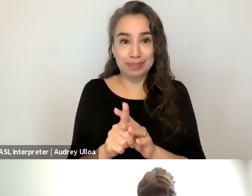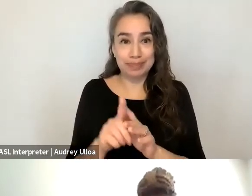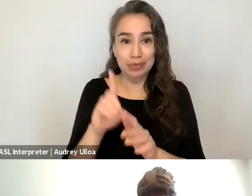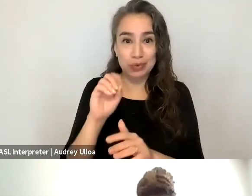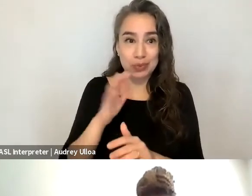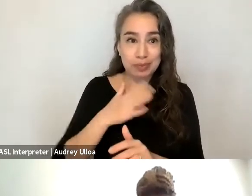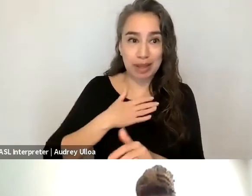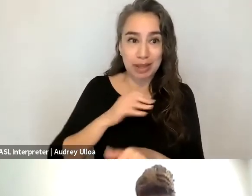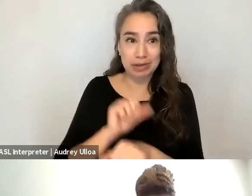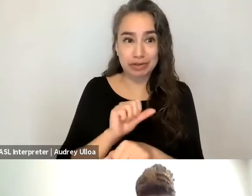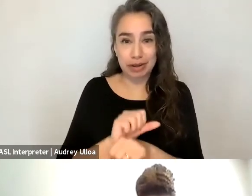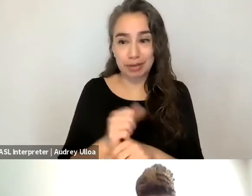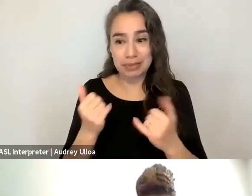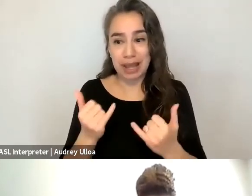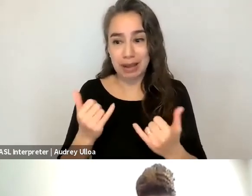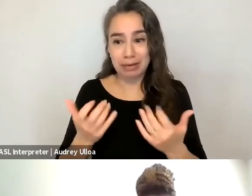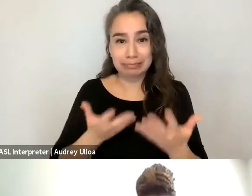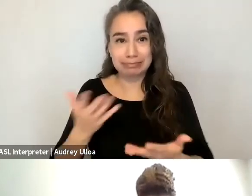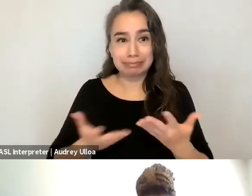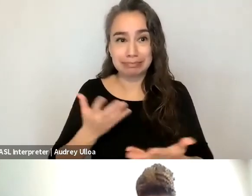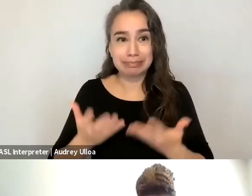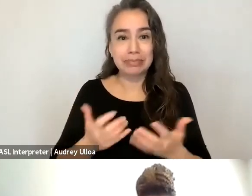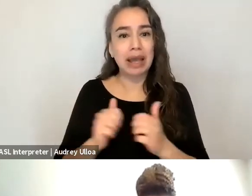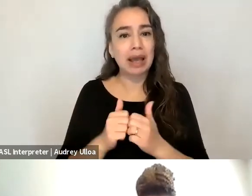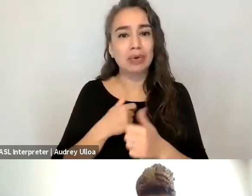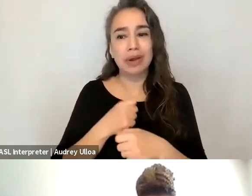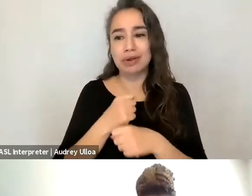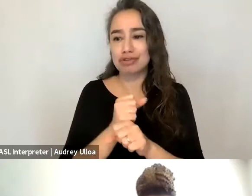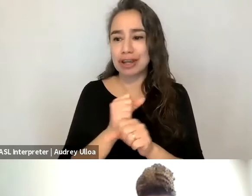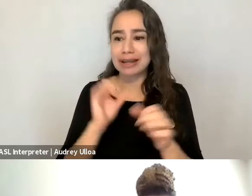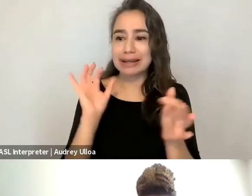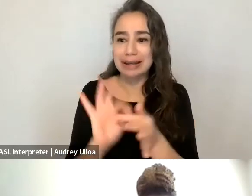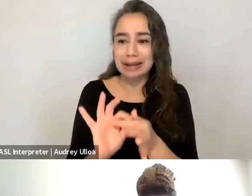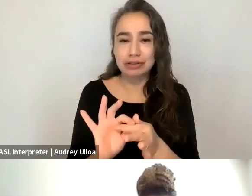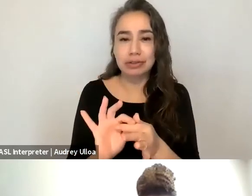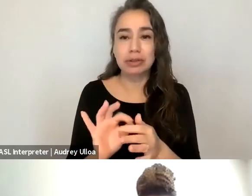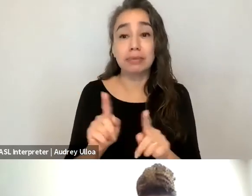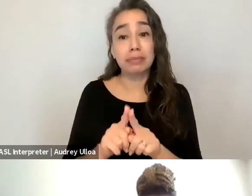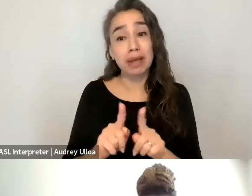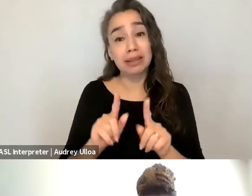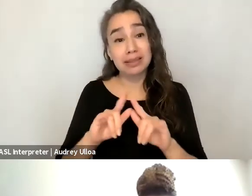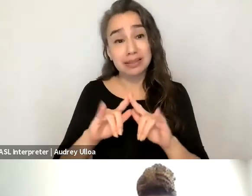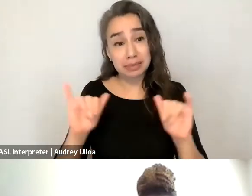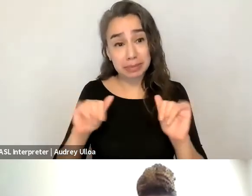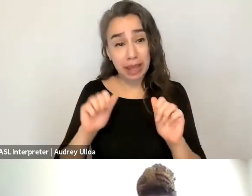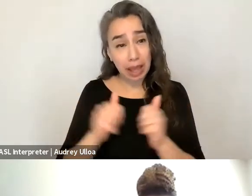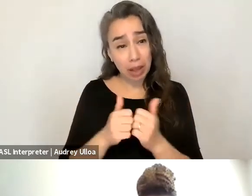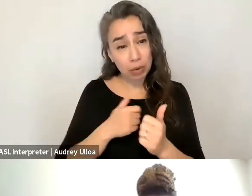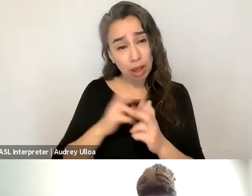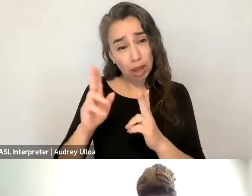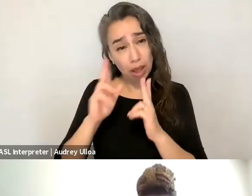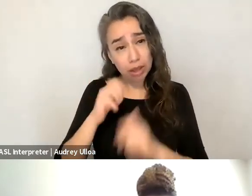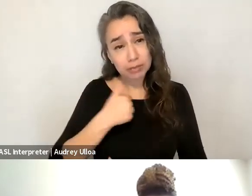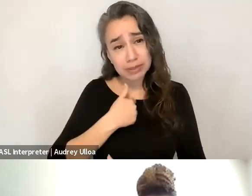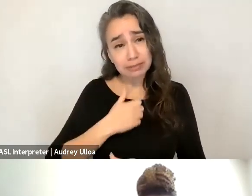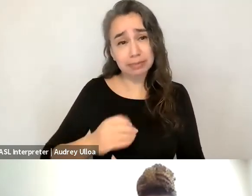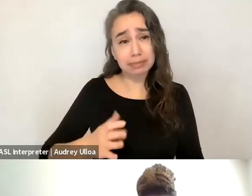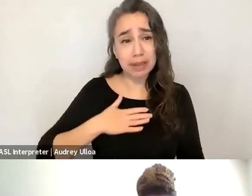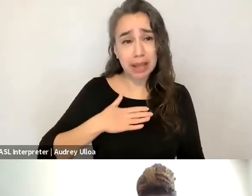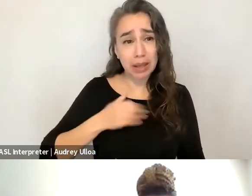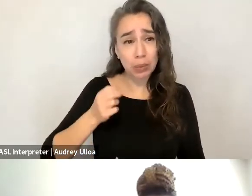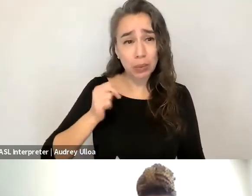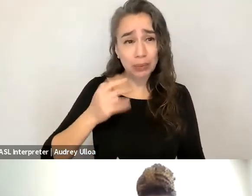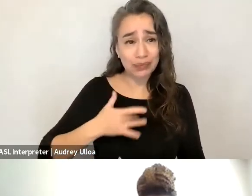now? How do I create connection? But also, how do I honor myself and my own feelings around a lot